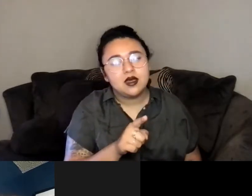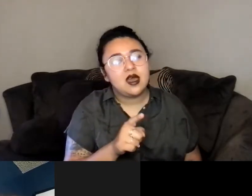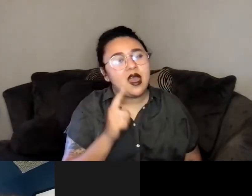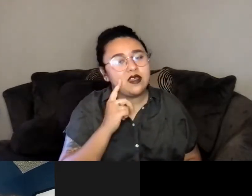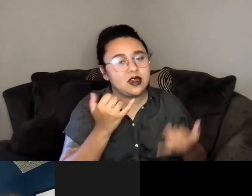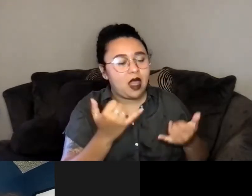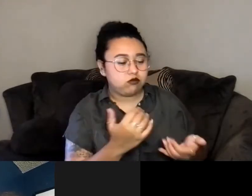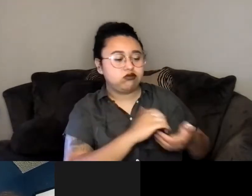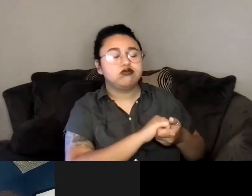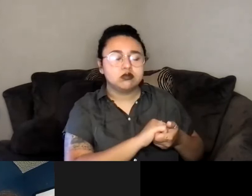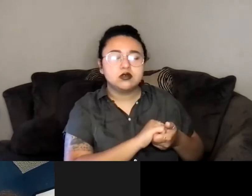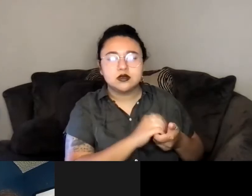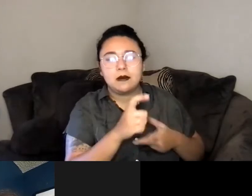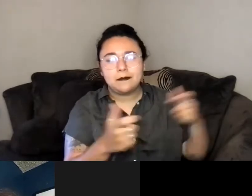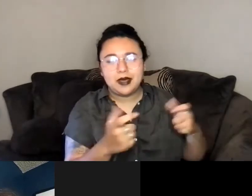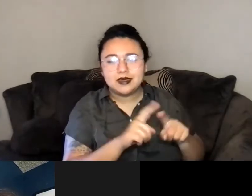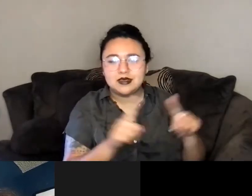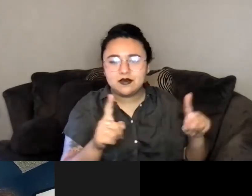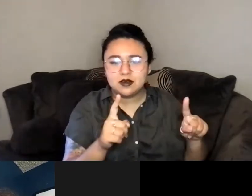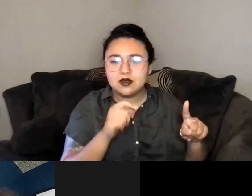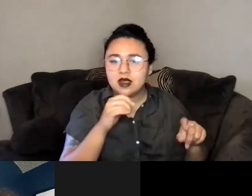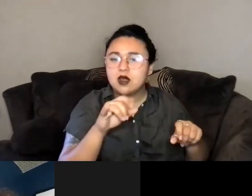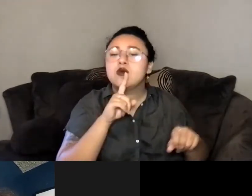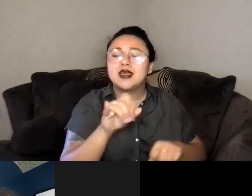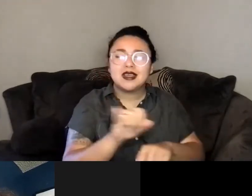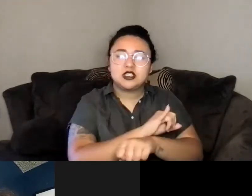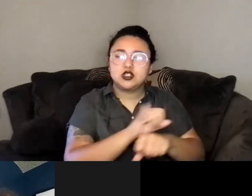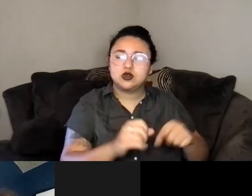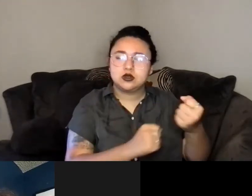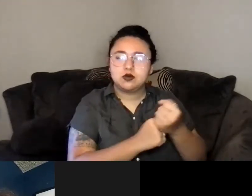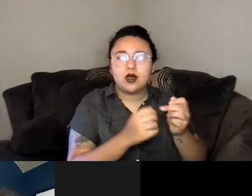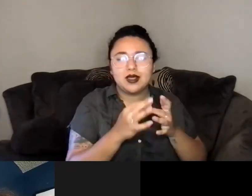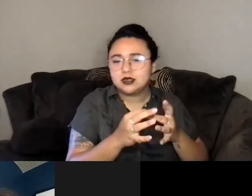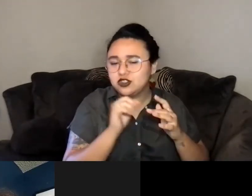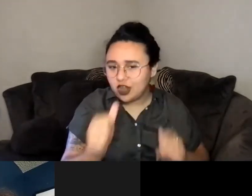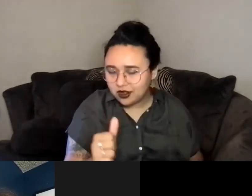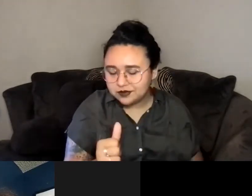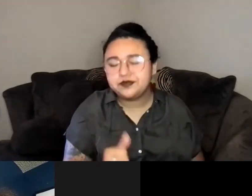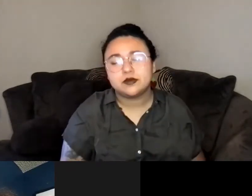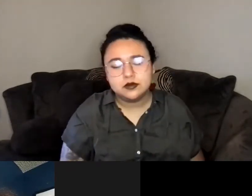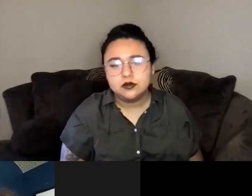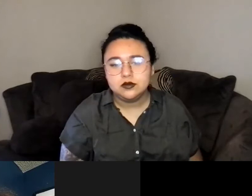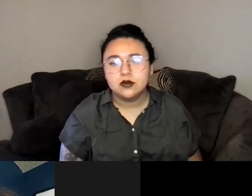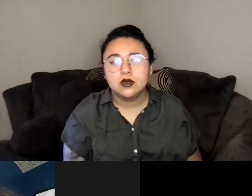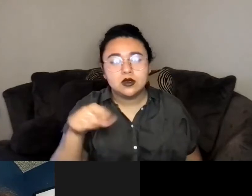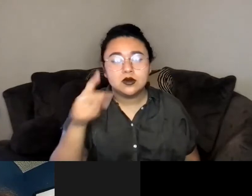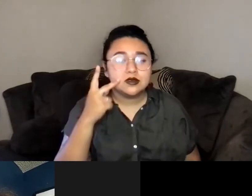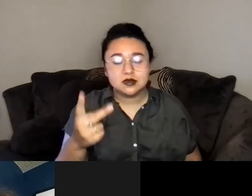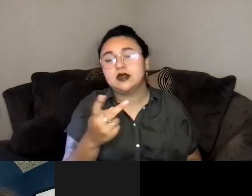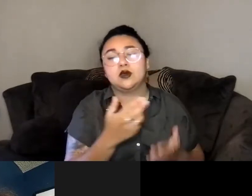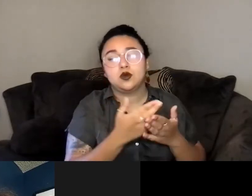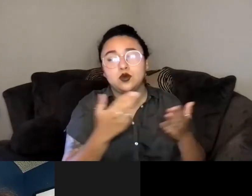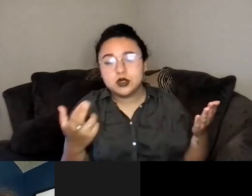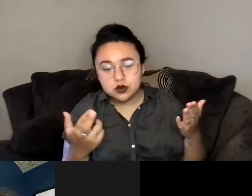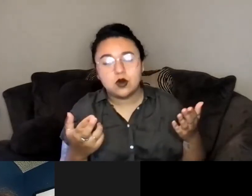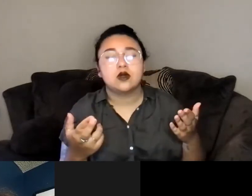there just hasn't been that kind of like institutional support and leadership. And then when you see resource coming in to